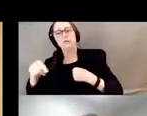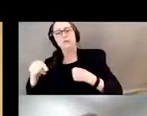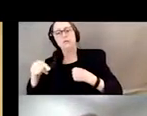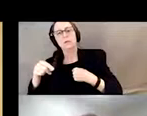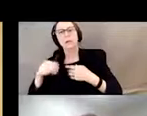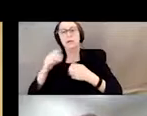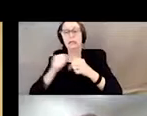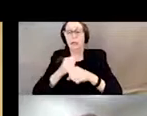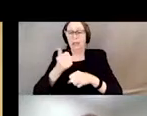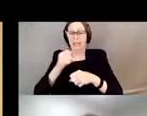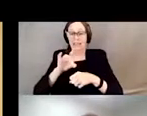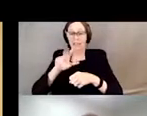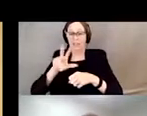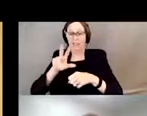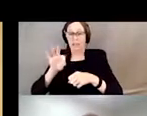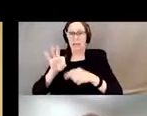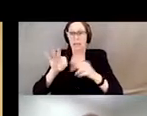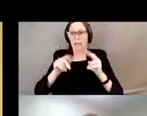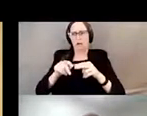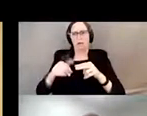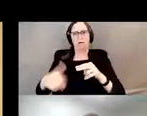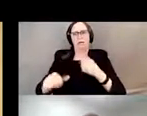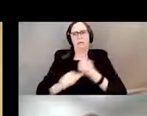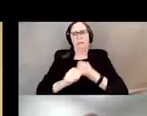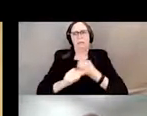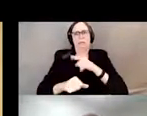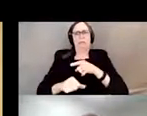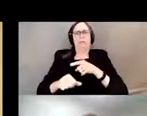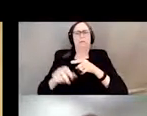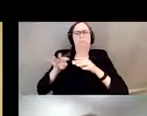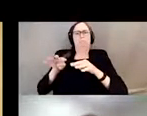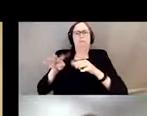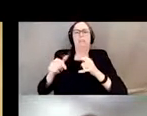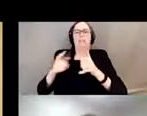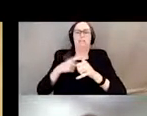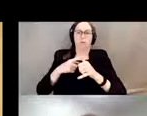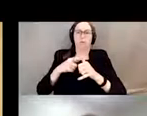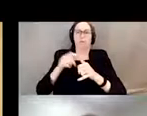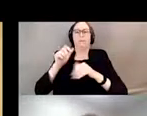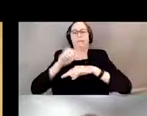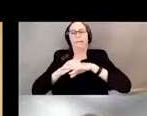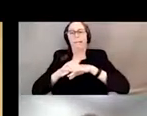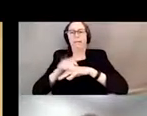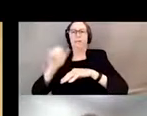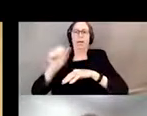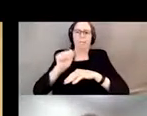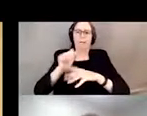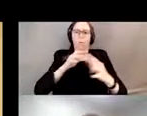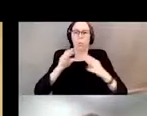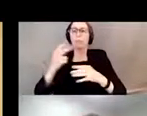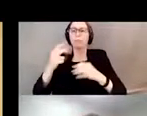too dangerous. And what ends up happening is the first Anglo-Afghan War breaks out. It's a 3-year conflict